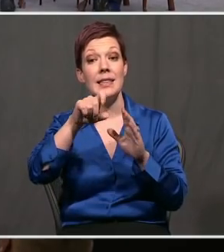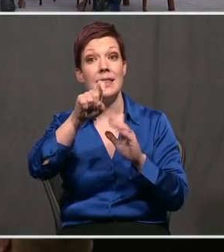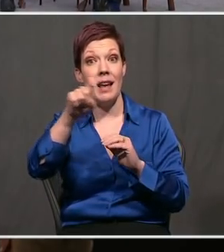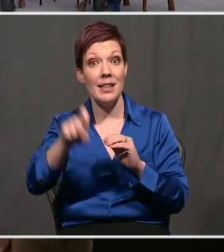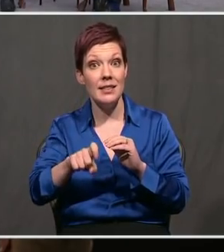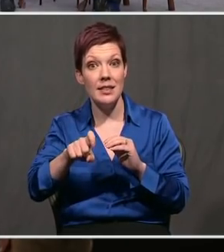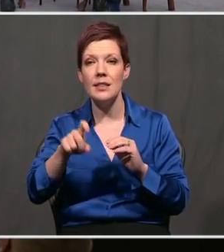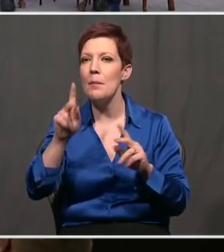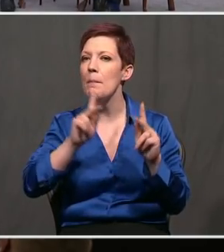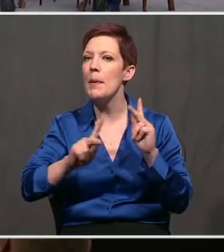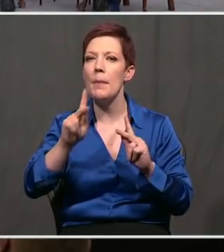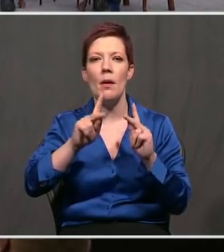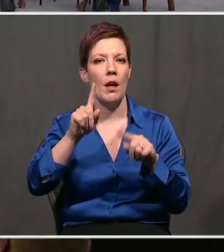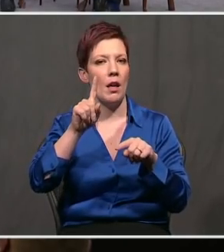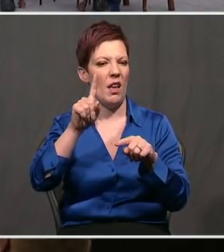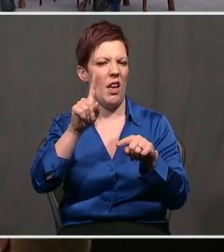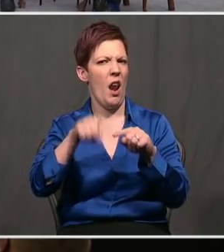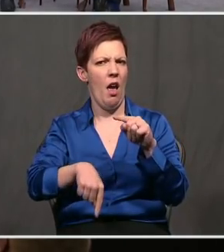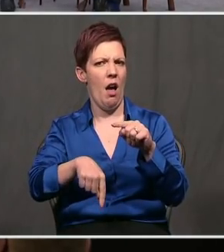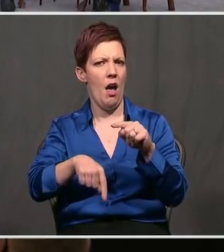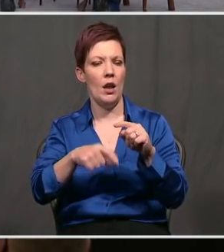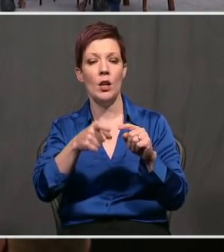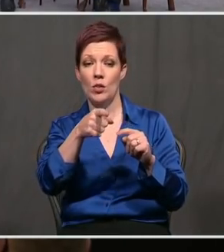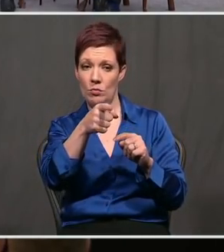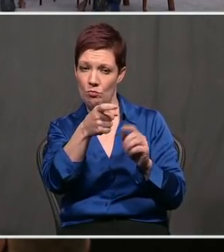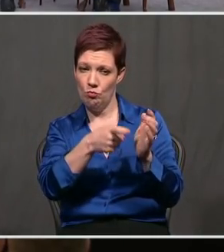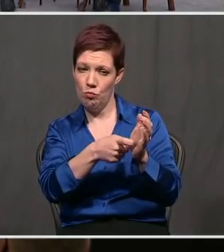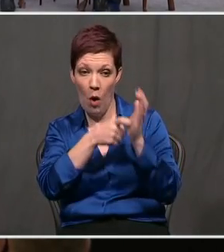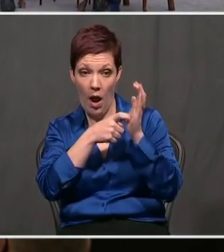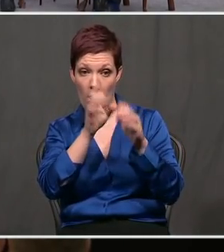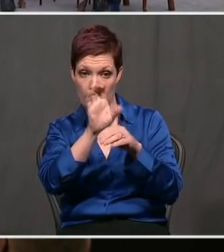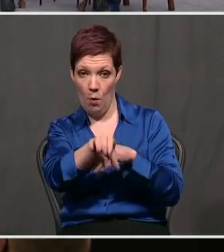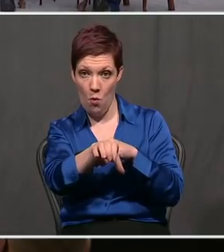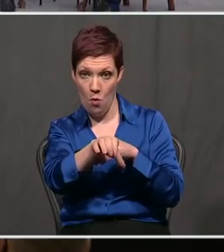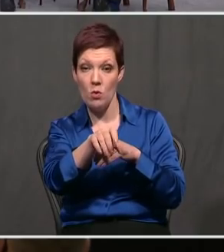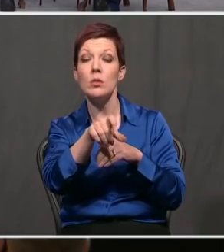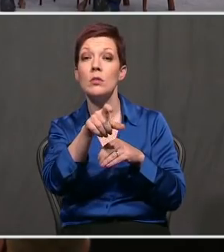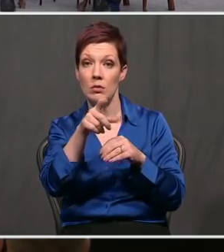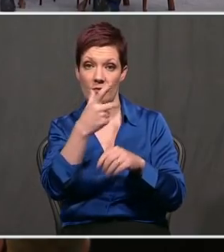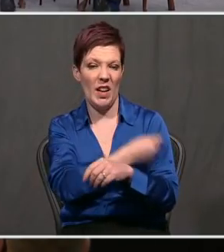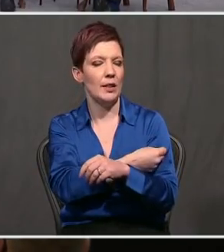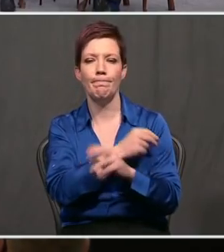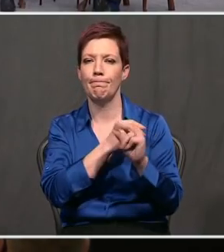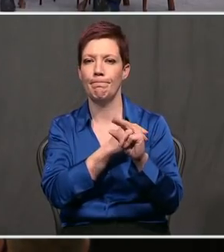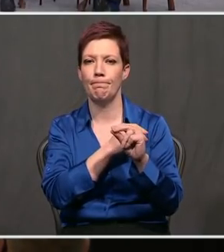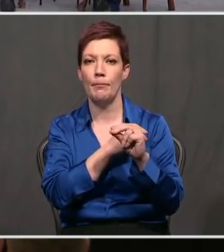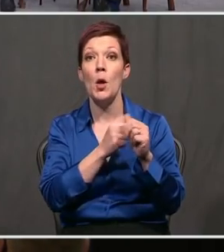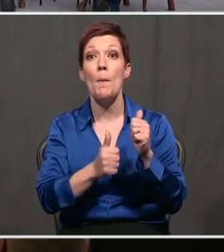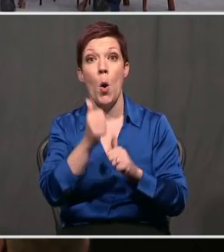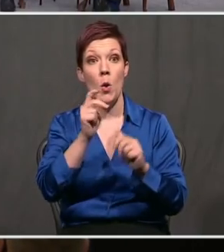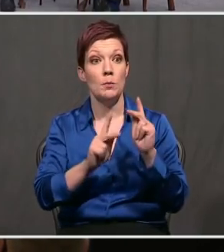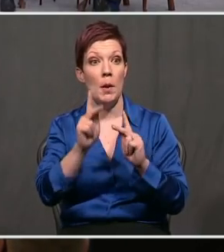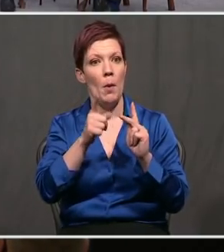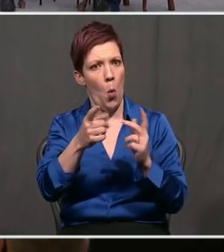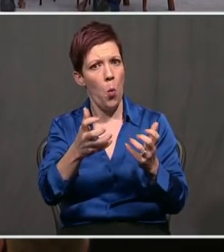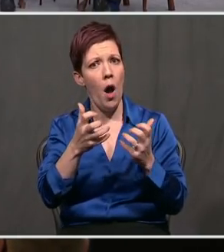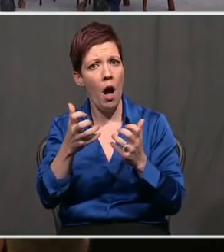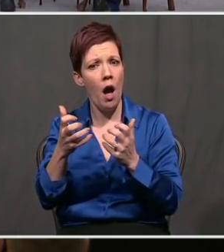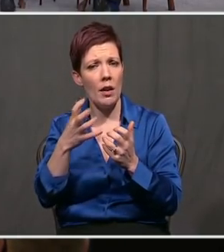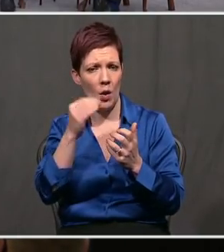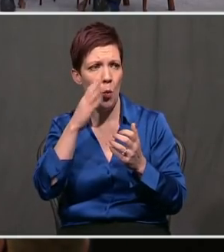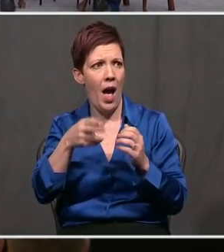people cannot be required to take a vaccine. Most people want to, and there's going to be such a high demand for